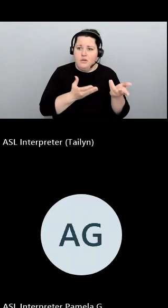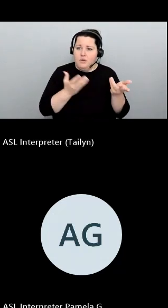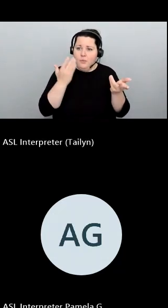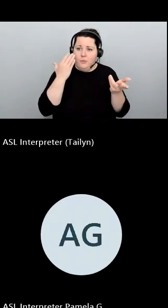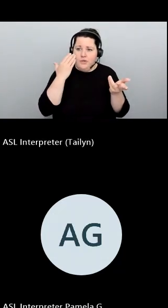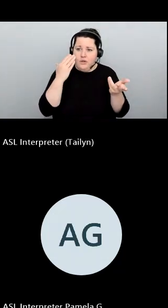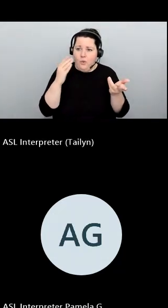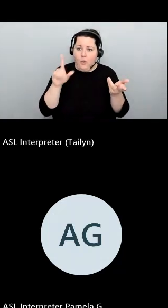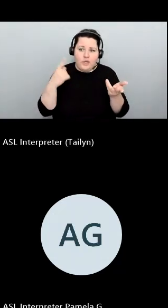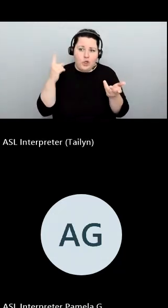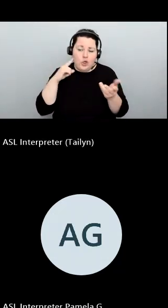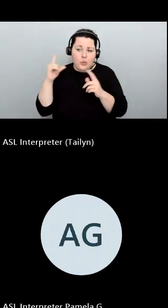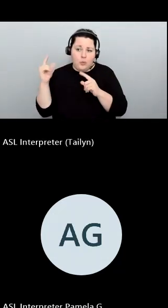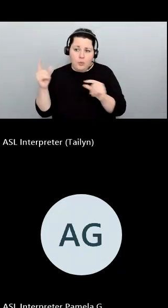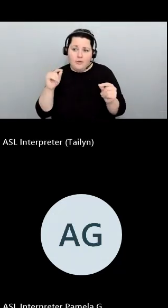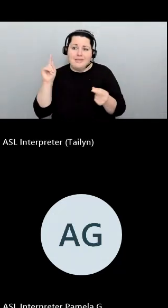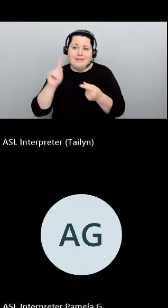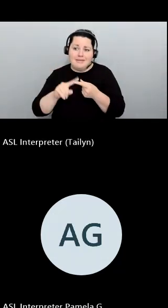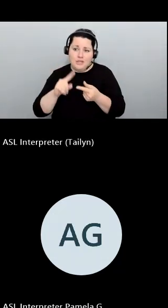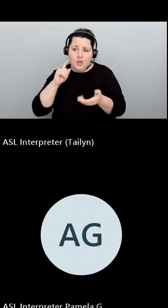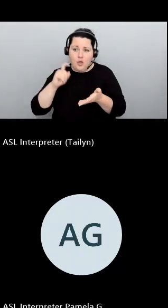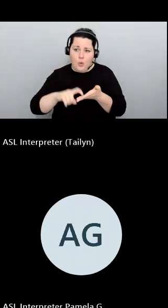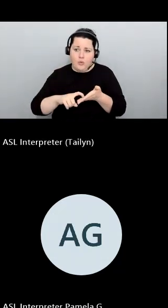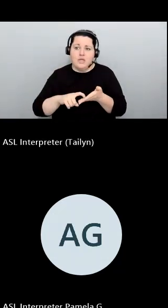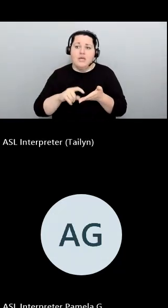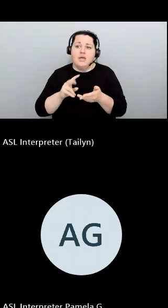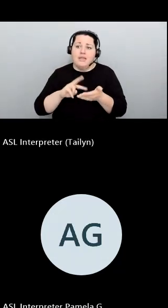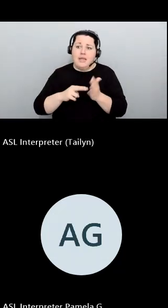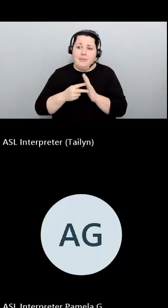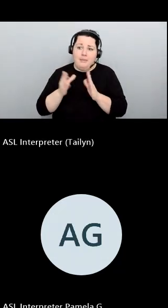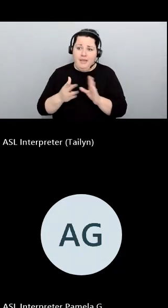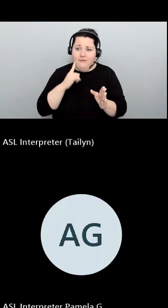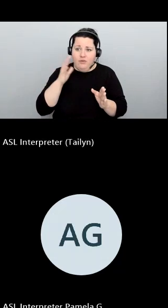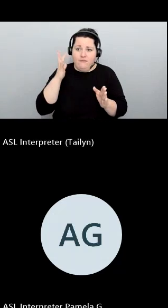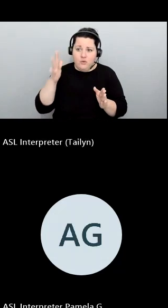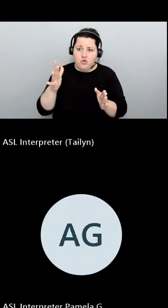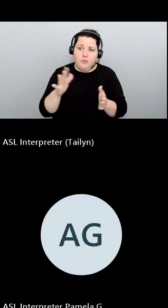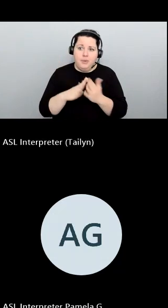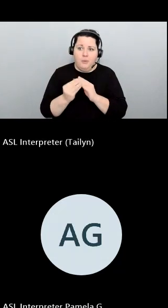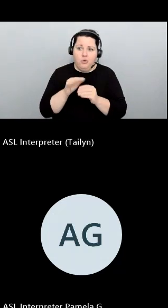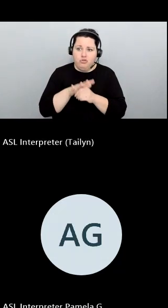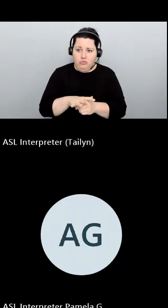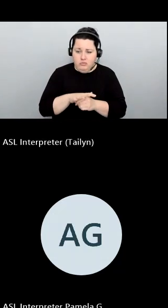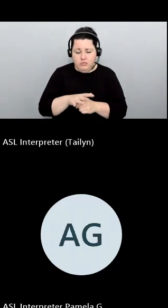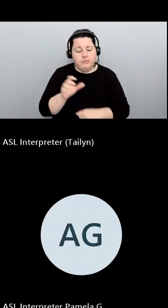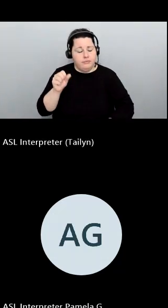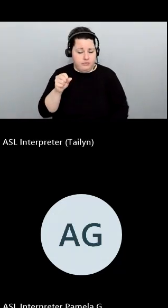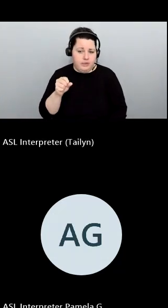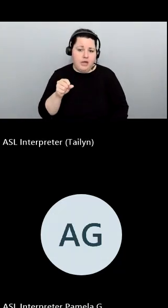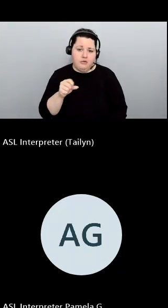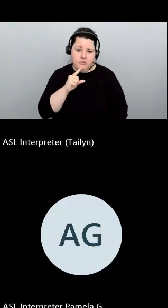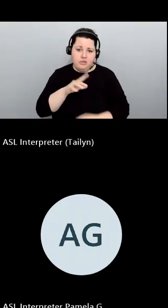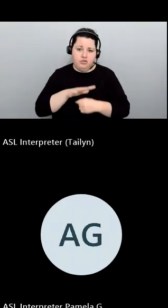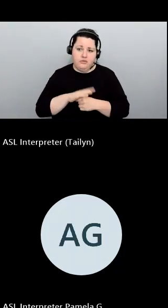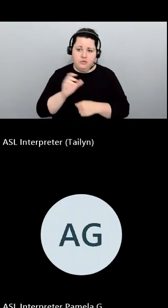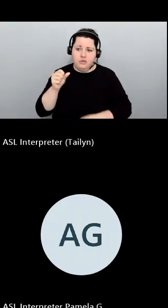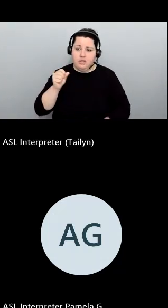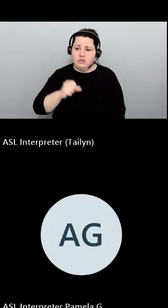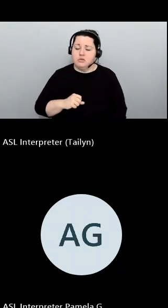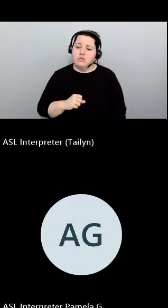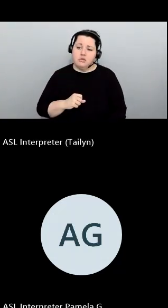except rumors until we got the notice, which made planning for the future much more stressful. That does sound extremely stressful.